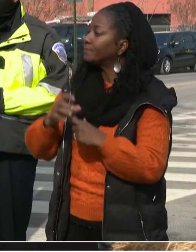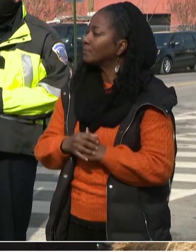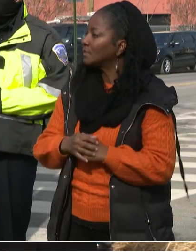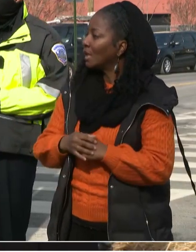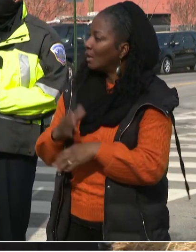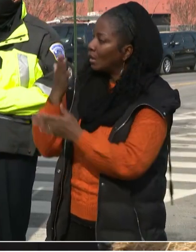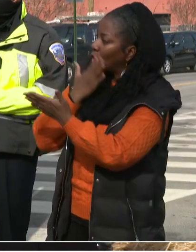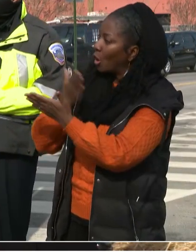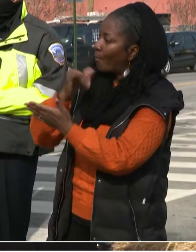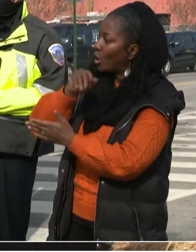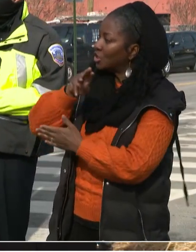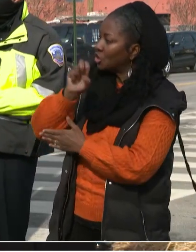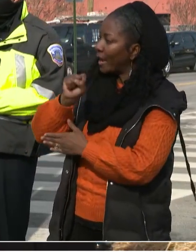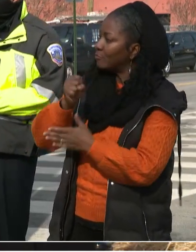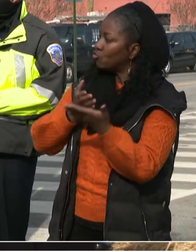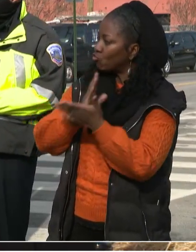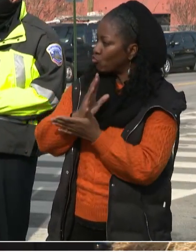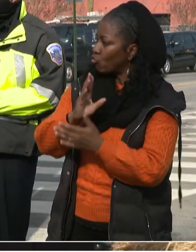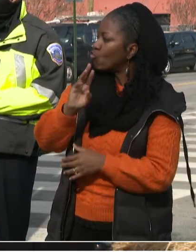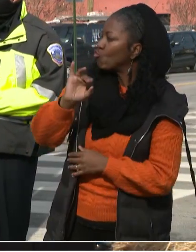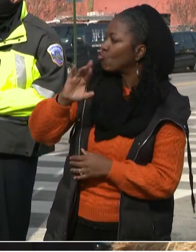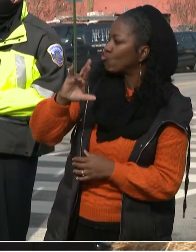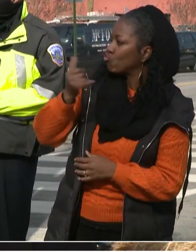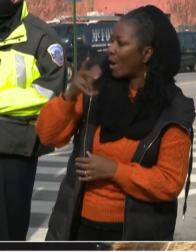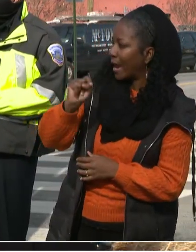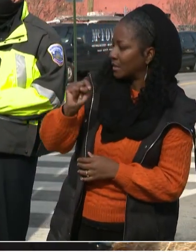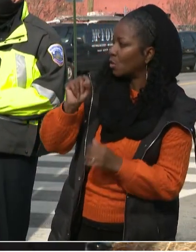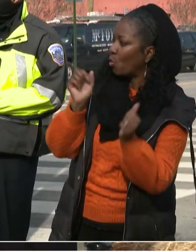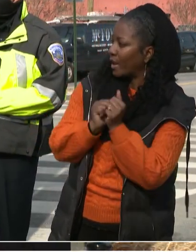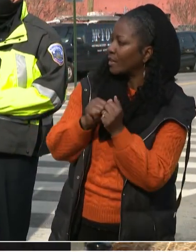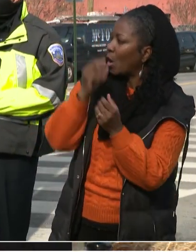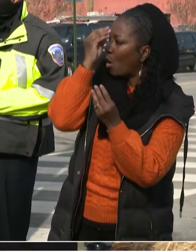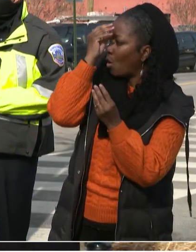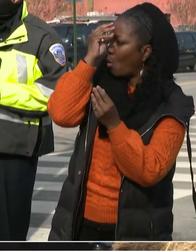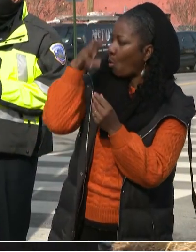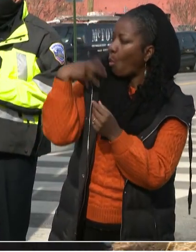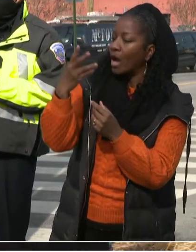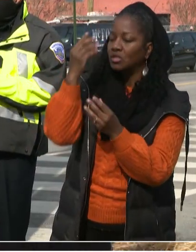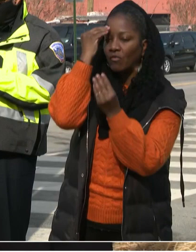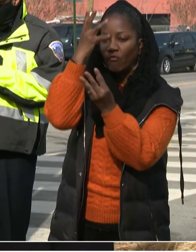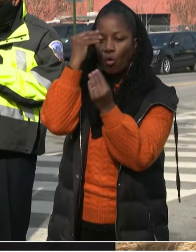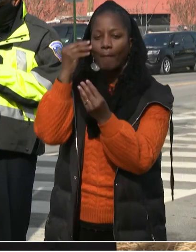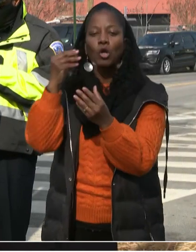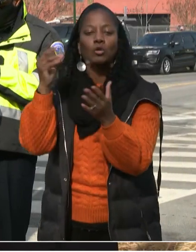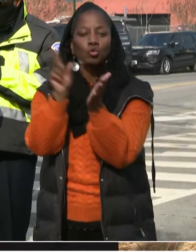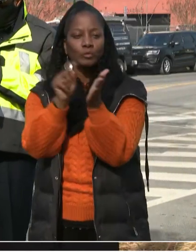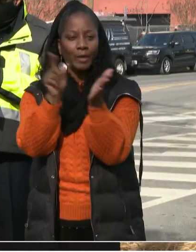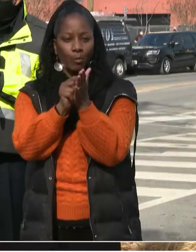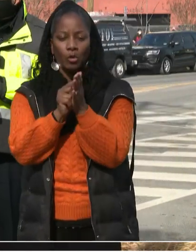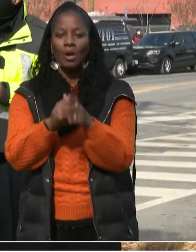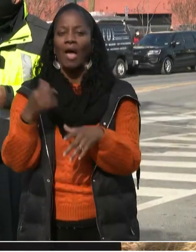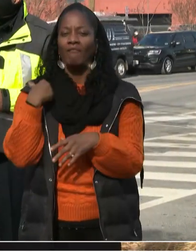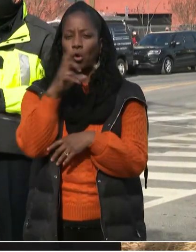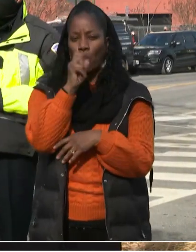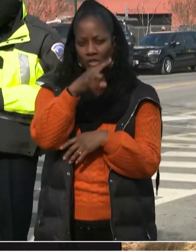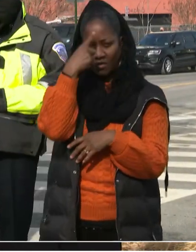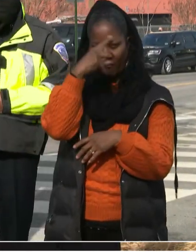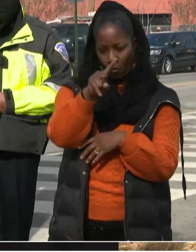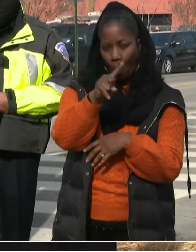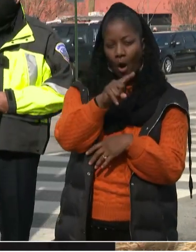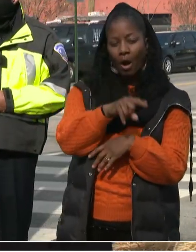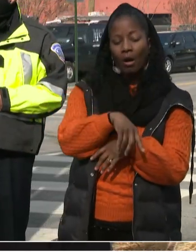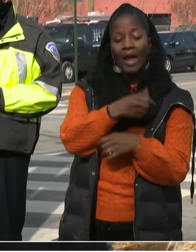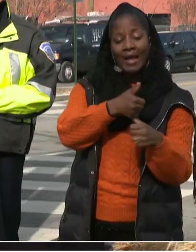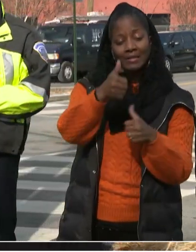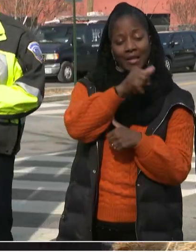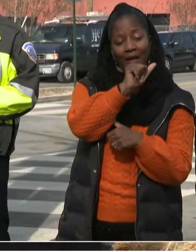Good morning. I'm James Wright with the Washington Informer newspaper. Yes. I have a question for either Executive Alsobrooks